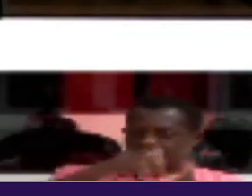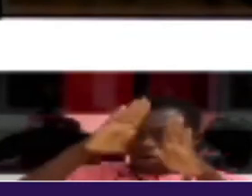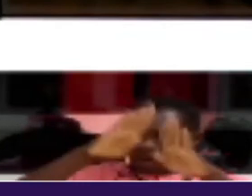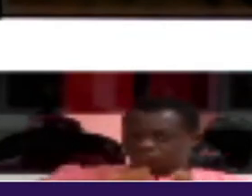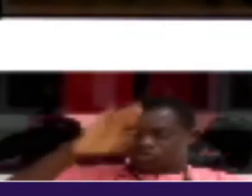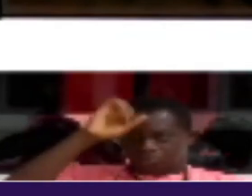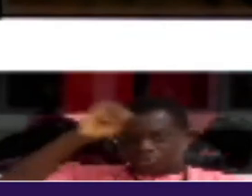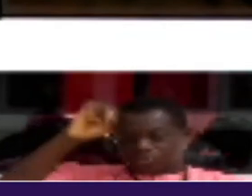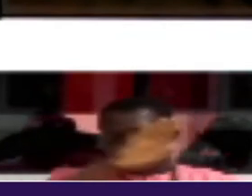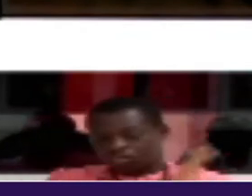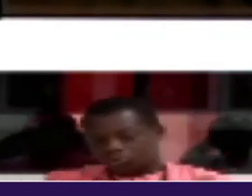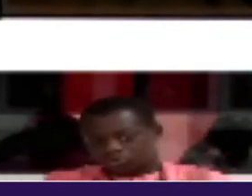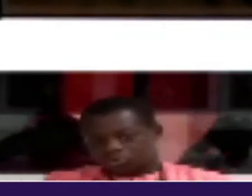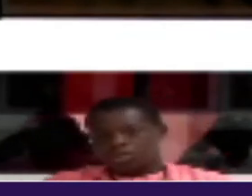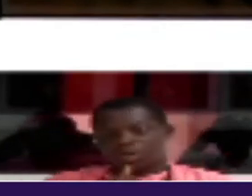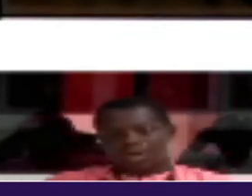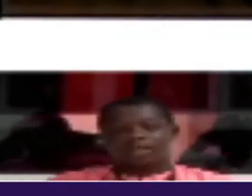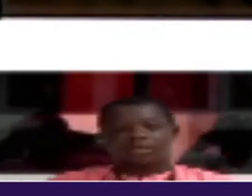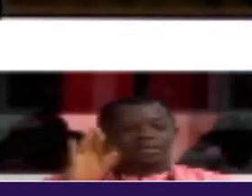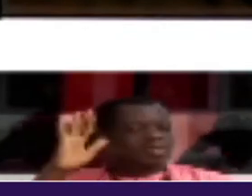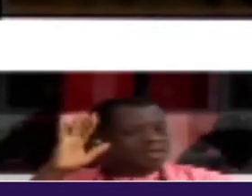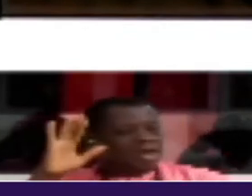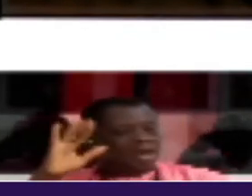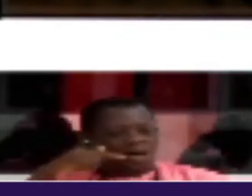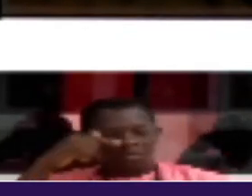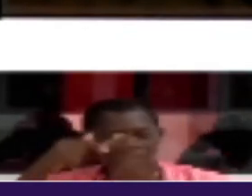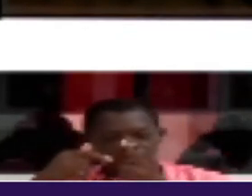also, I was hearing these junglers.